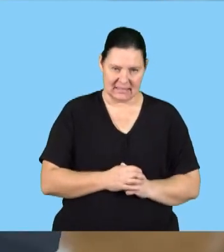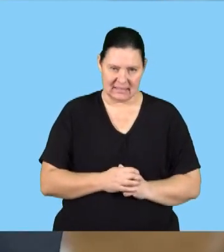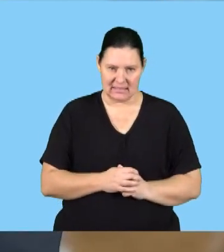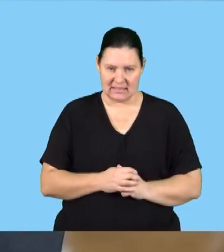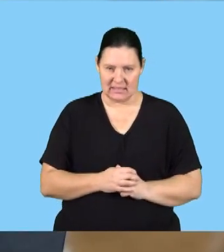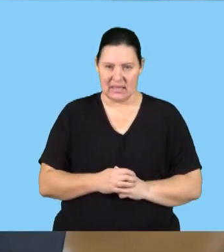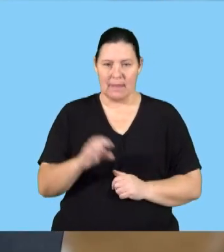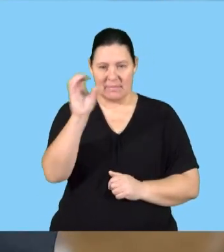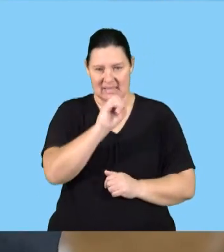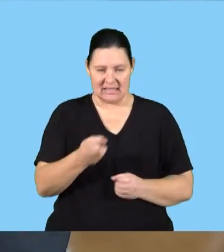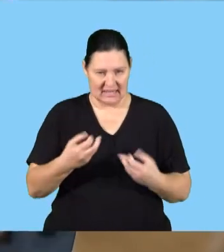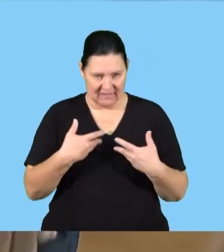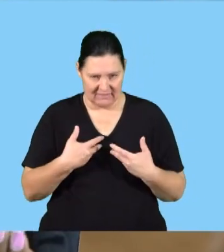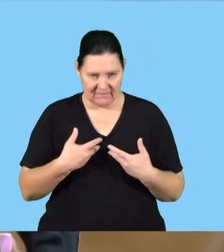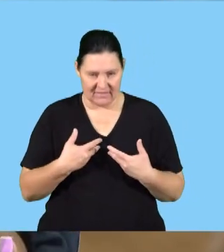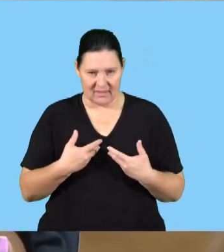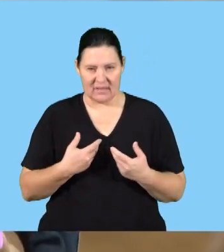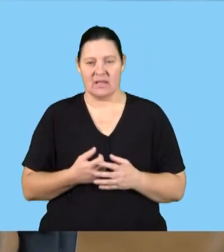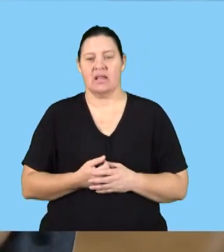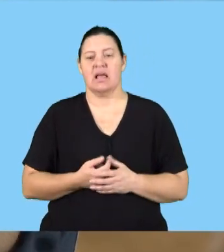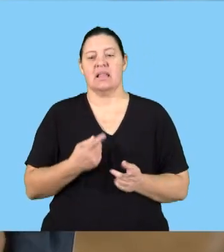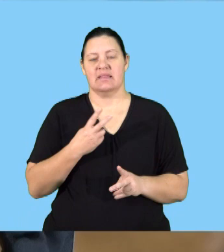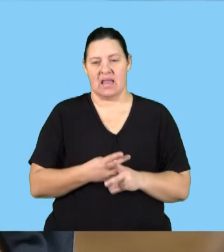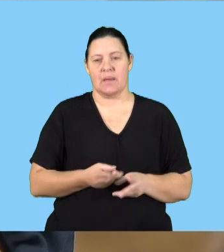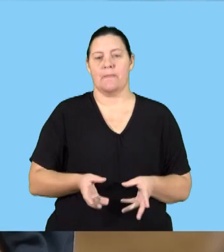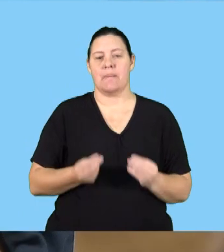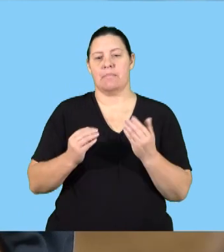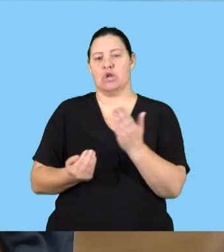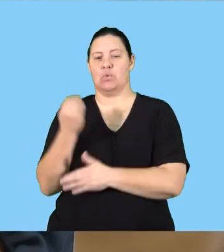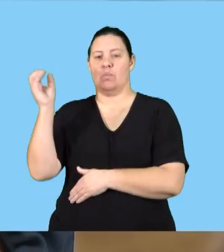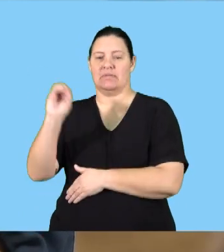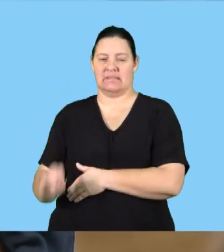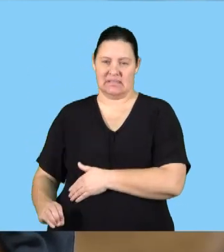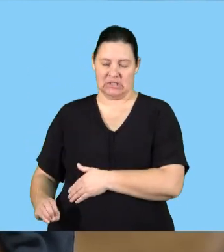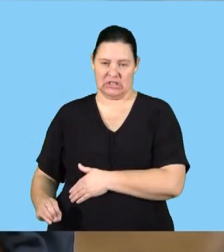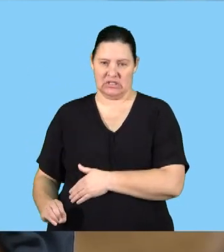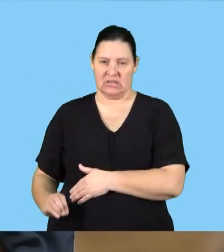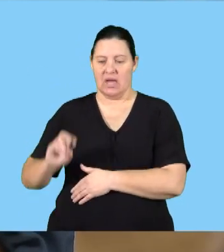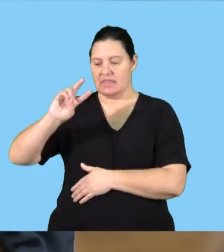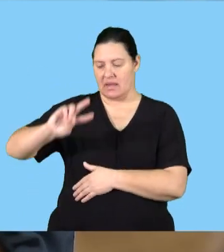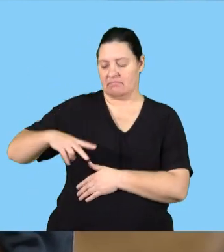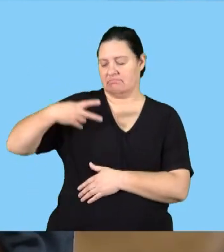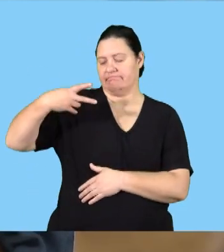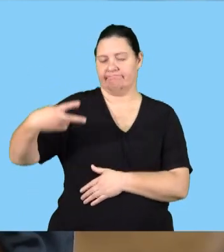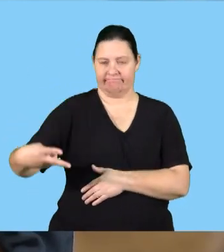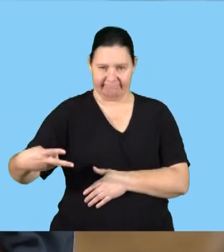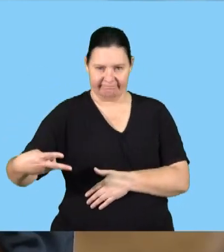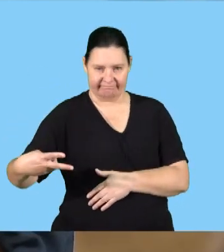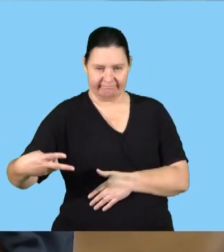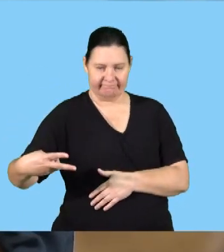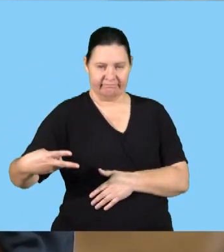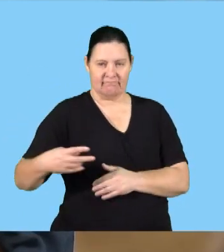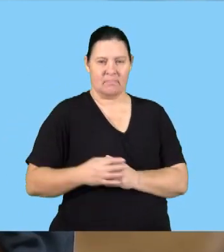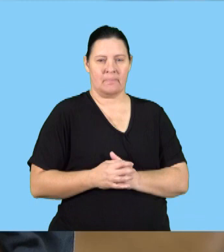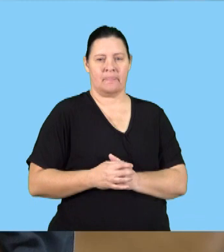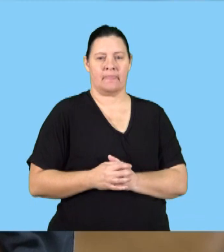the percentage value given from 100%, you get the new percentage, and you express your percentage as a